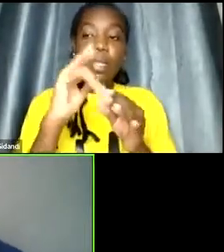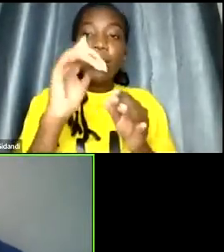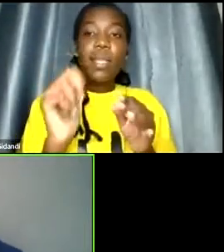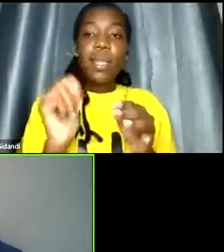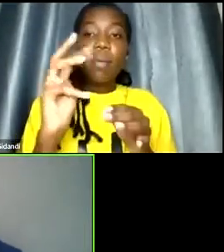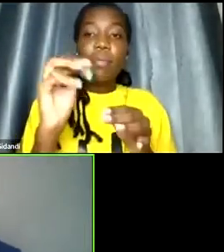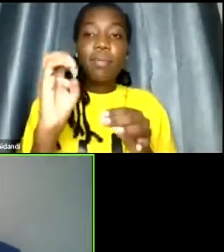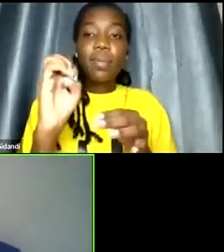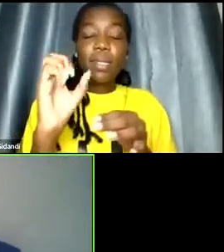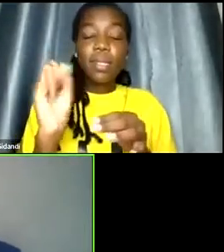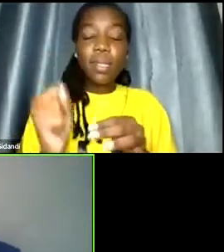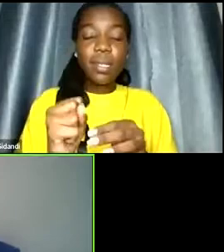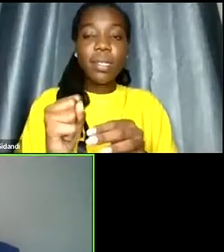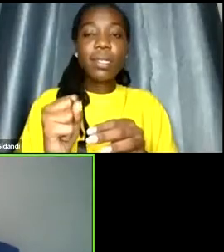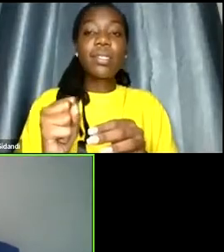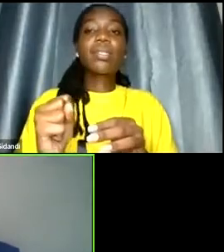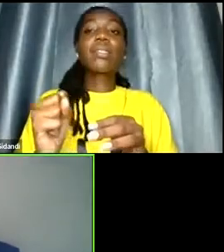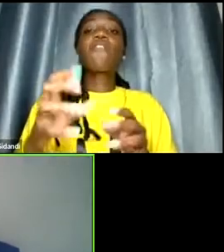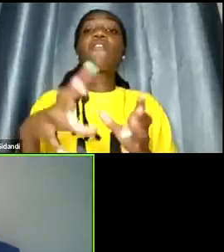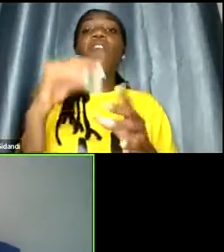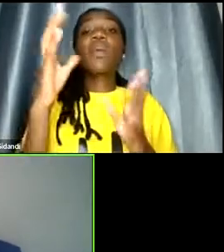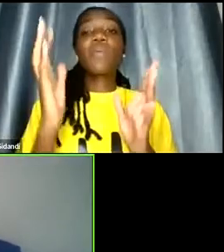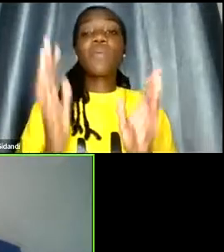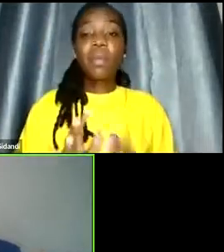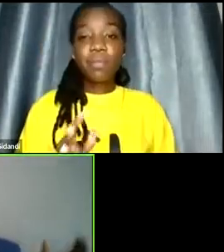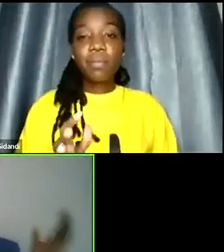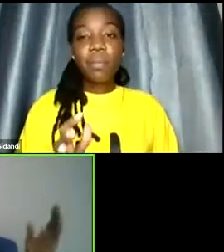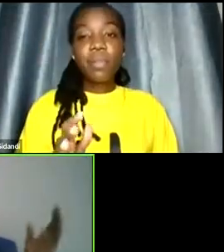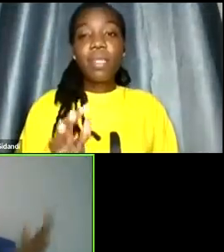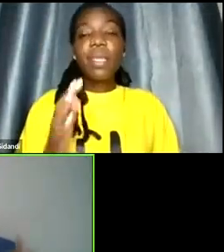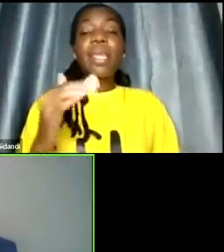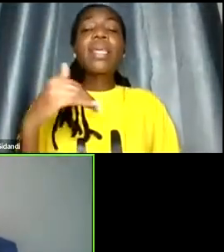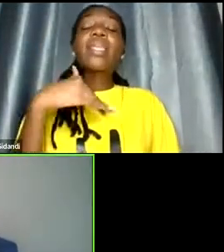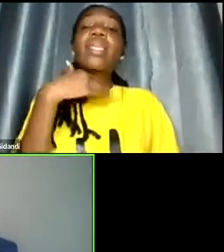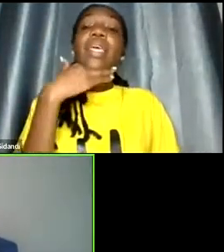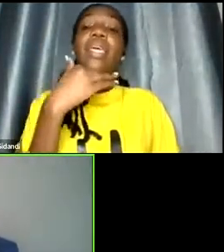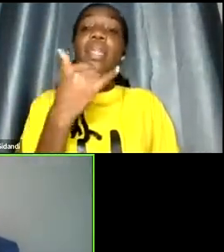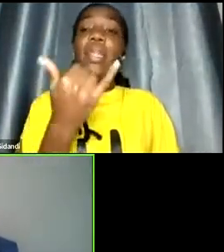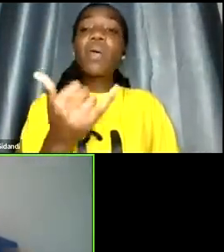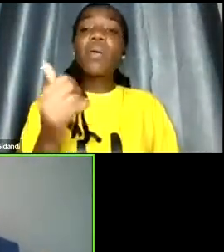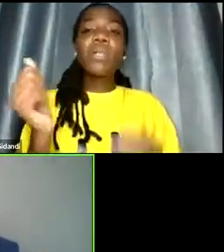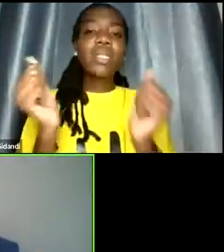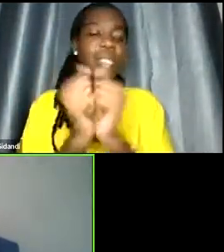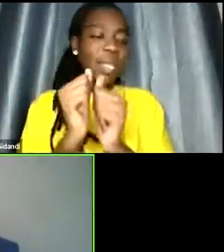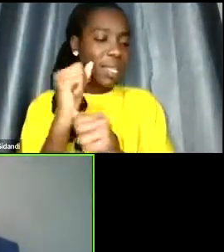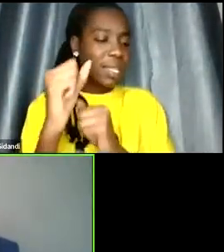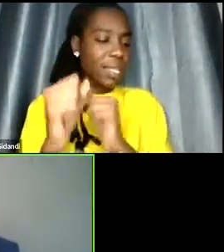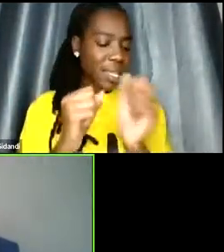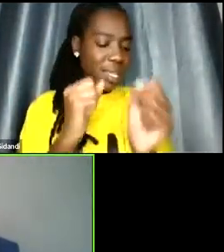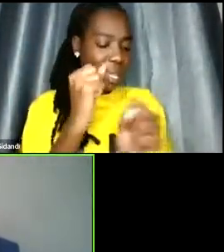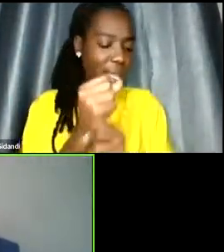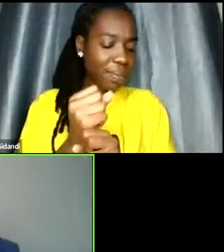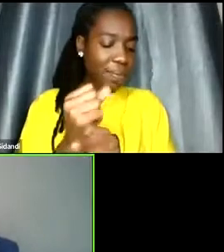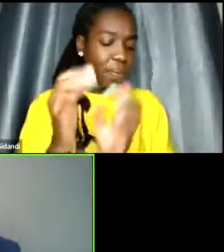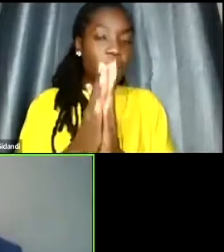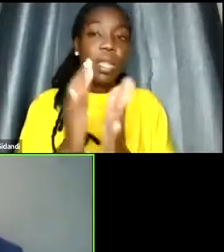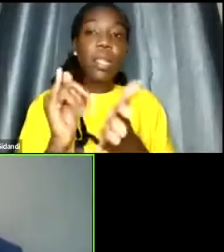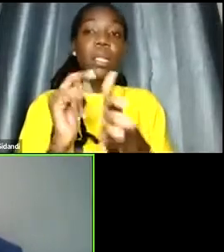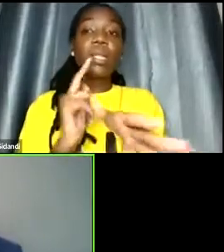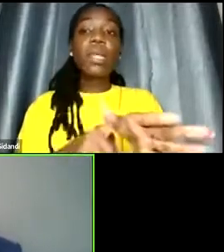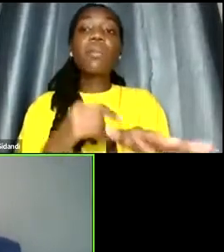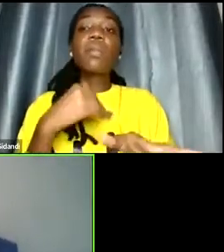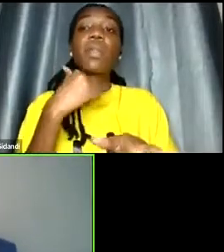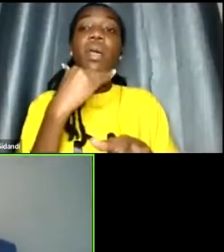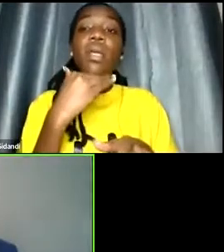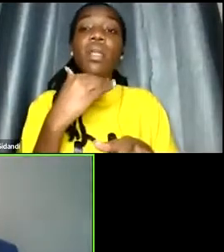of Uganda Manufacturers Association. He's been dead 10 years, going on 11. At the time of his death, he was the chairman of the board of Standard Chartered